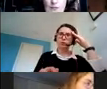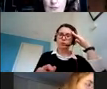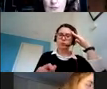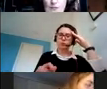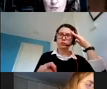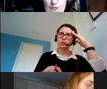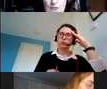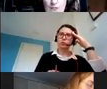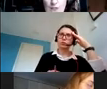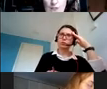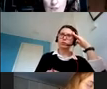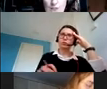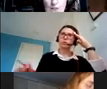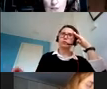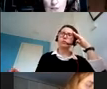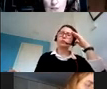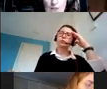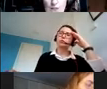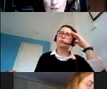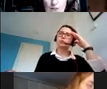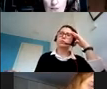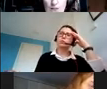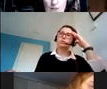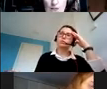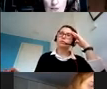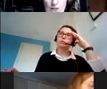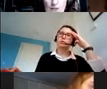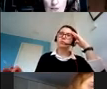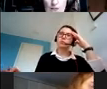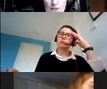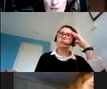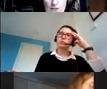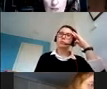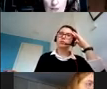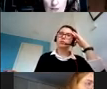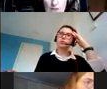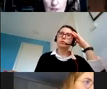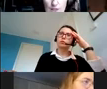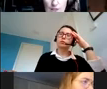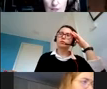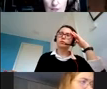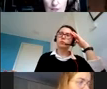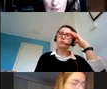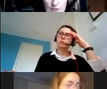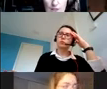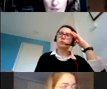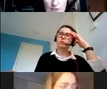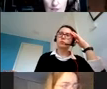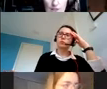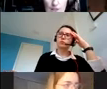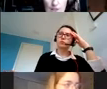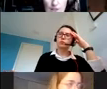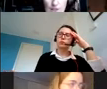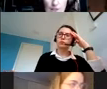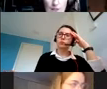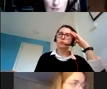such as healthcare situations or logistic and public transports, etc. We